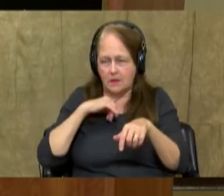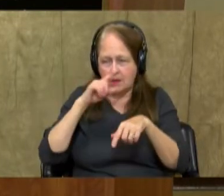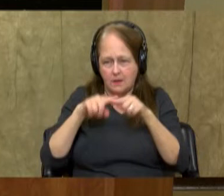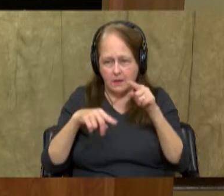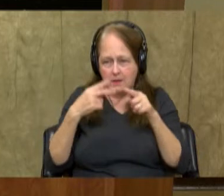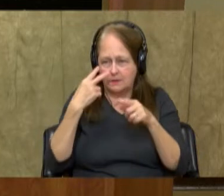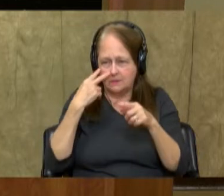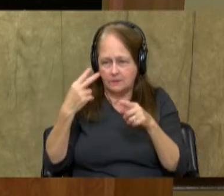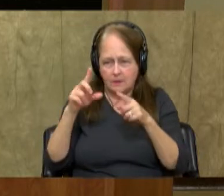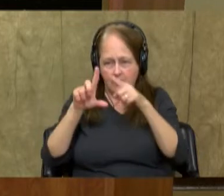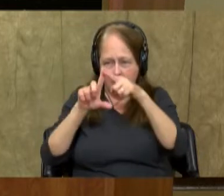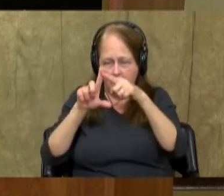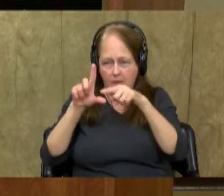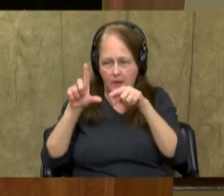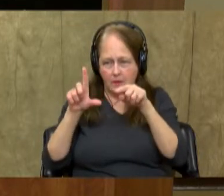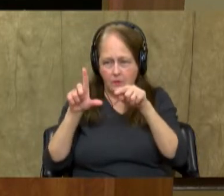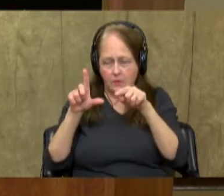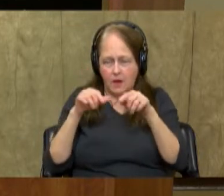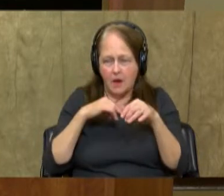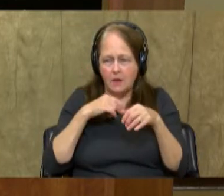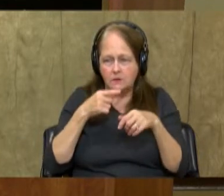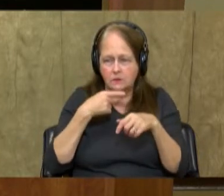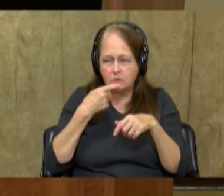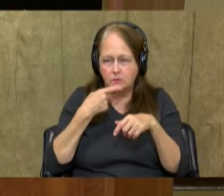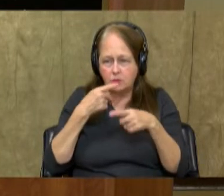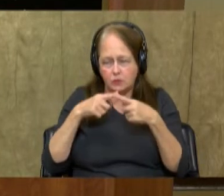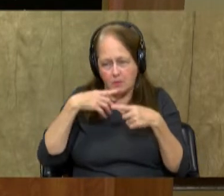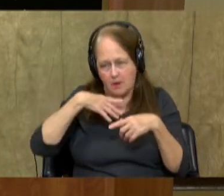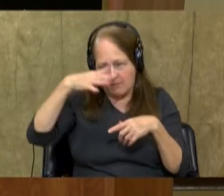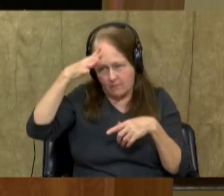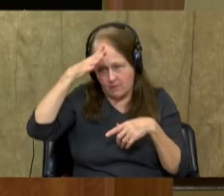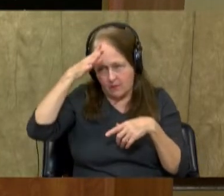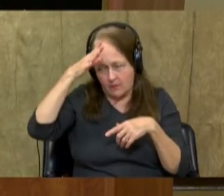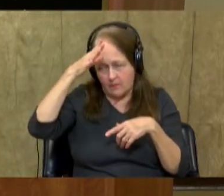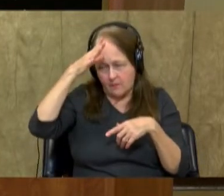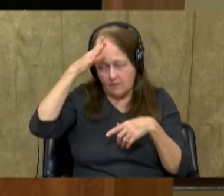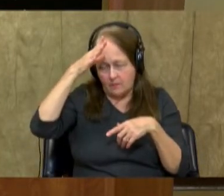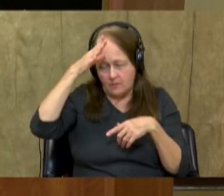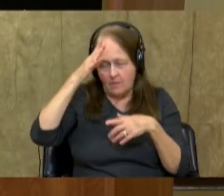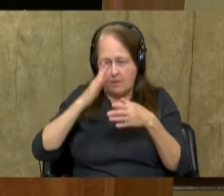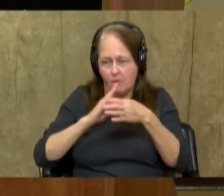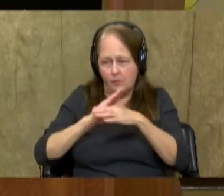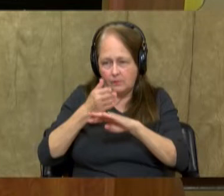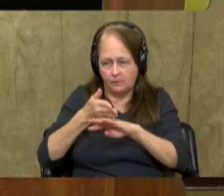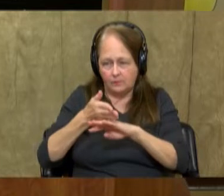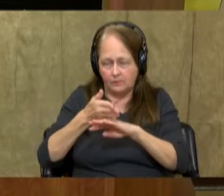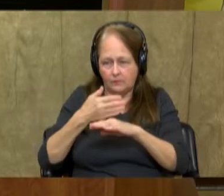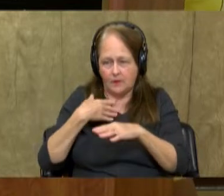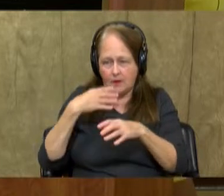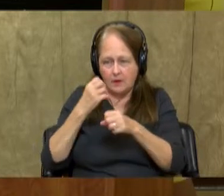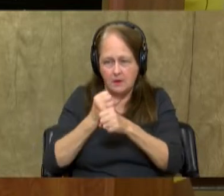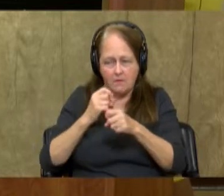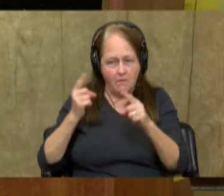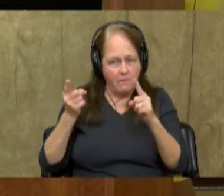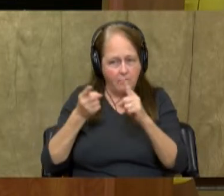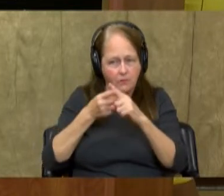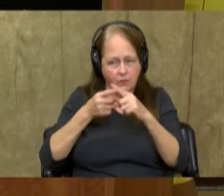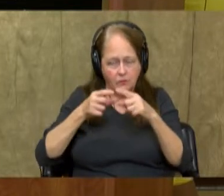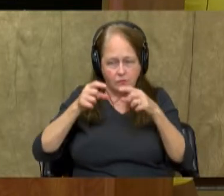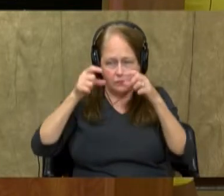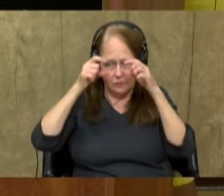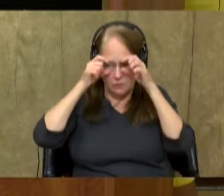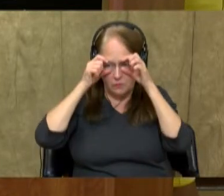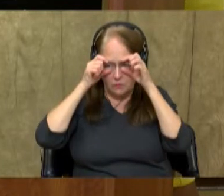the letters. I spoke of this to my father. Soon afterwards, I got my first pair of